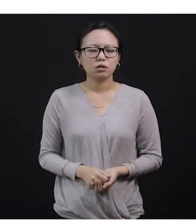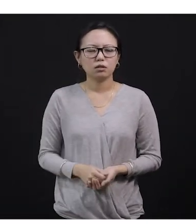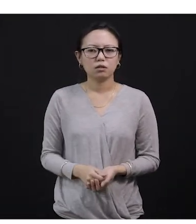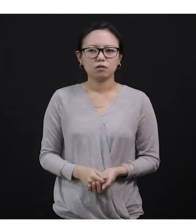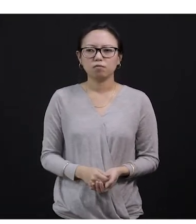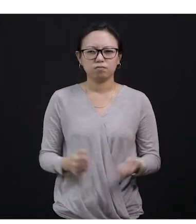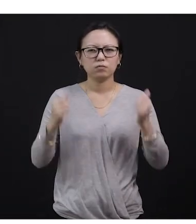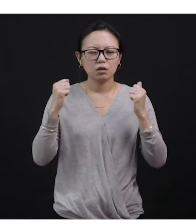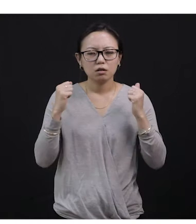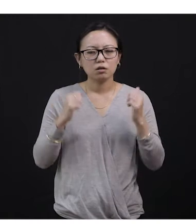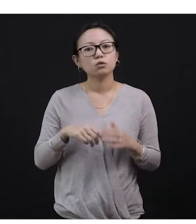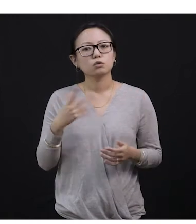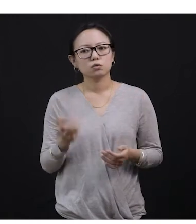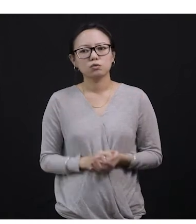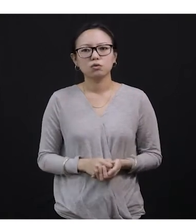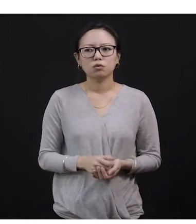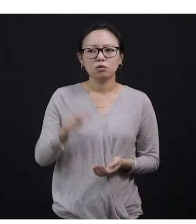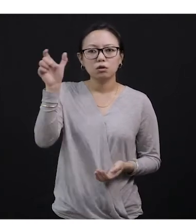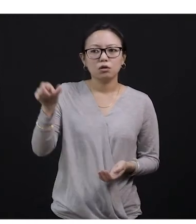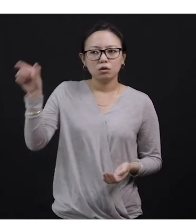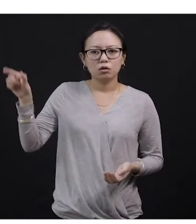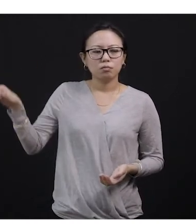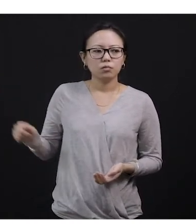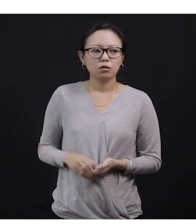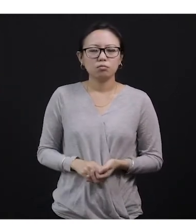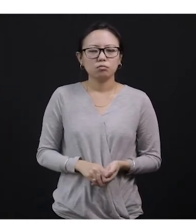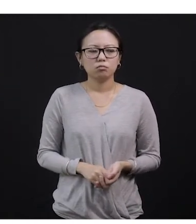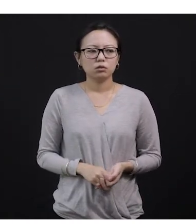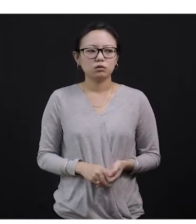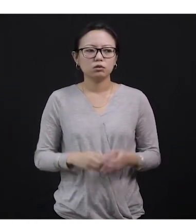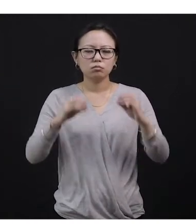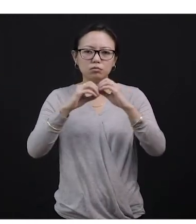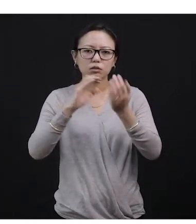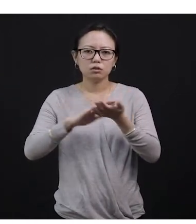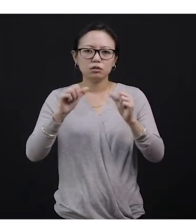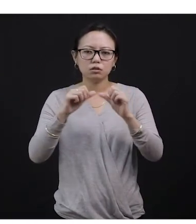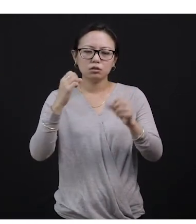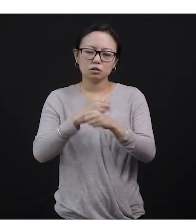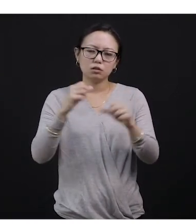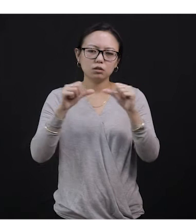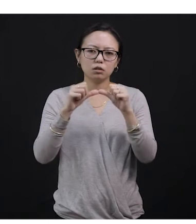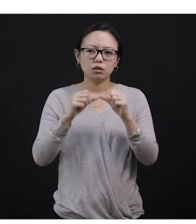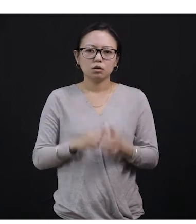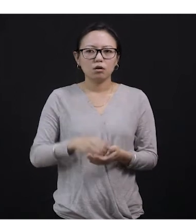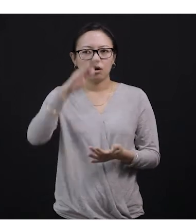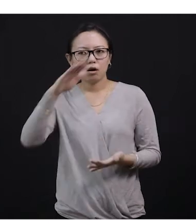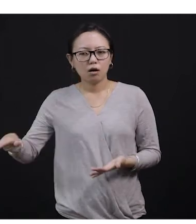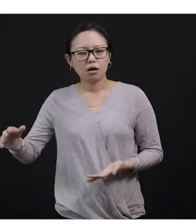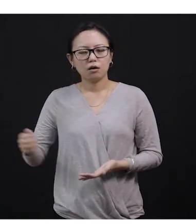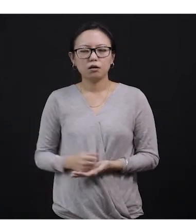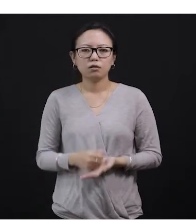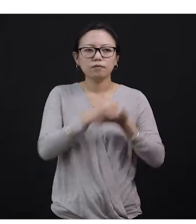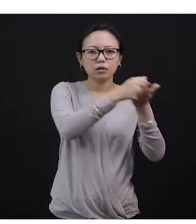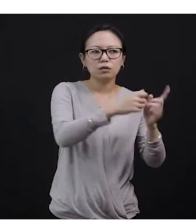help from the public, and that were the agriculturists. So these people involved in agricultures,